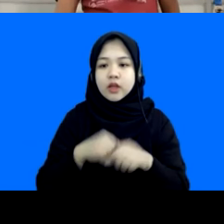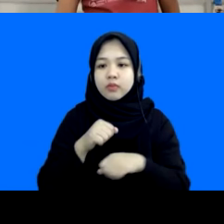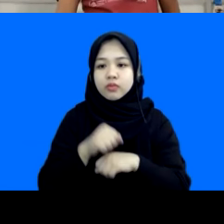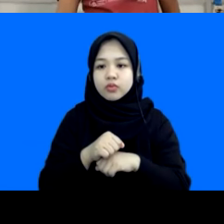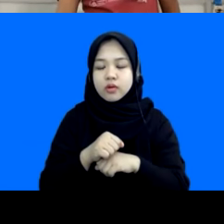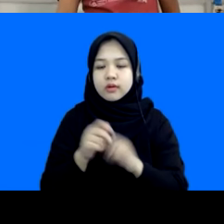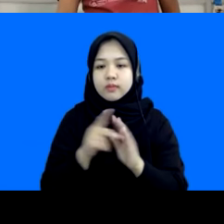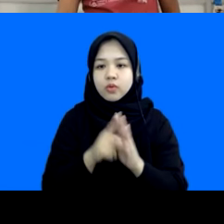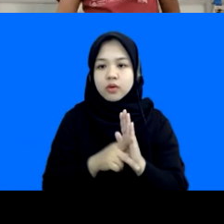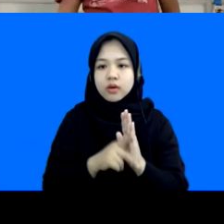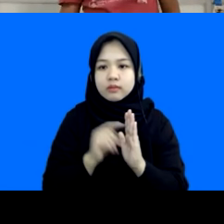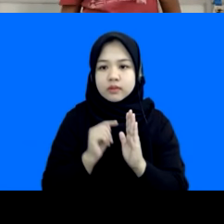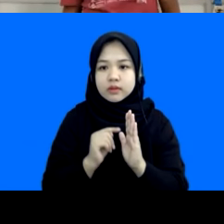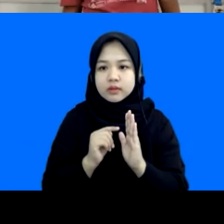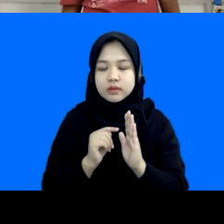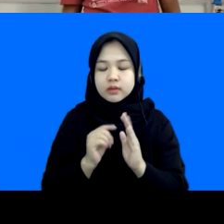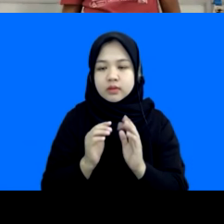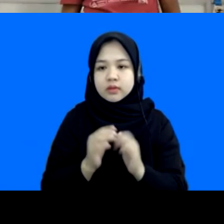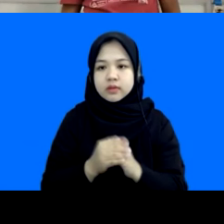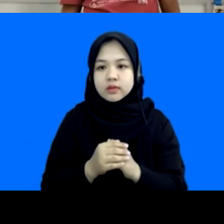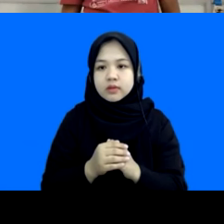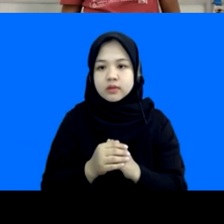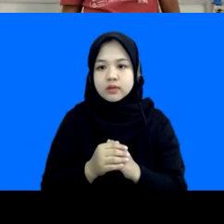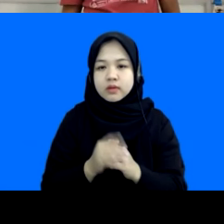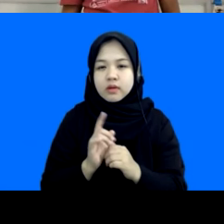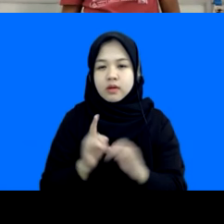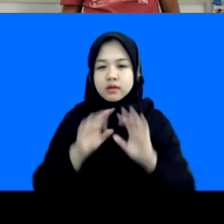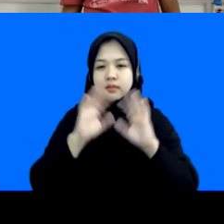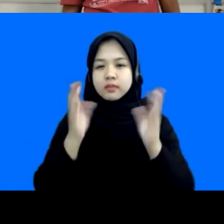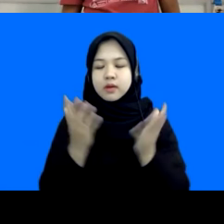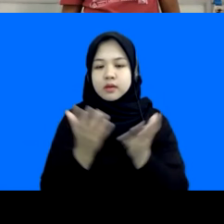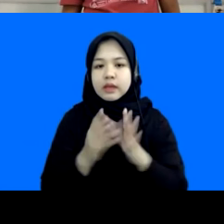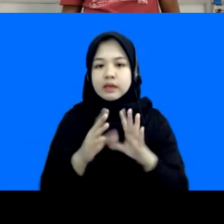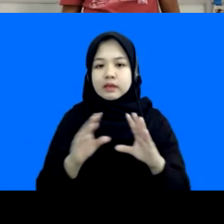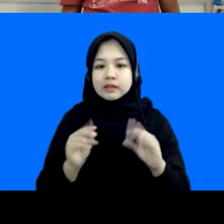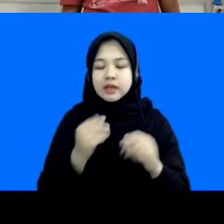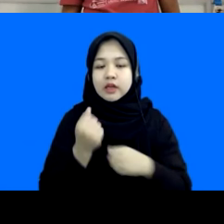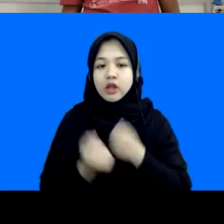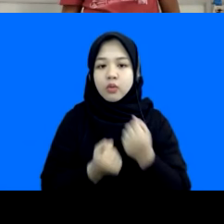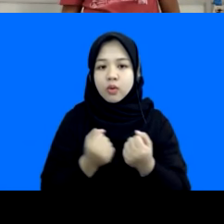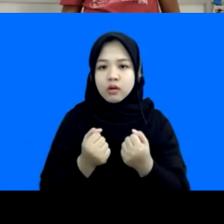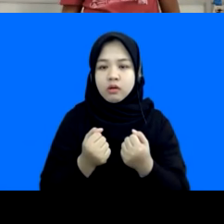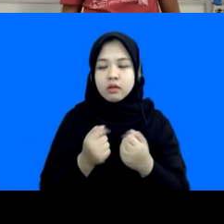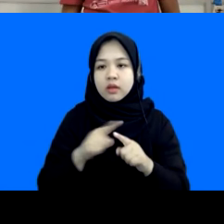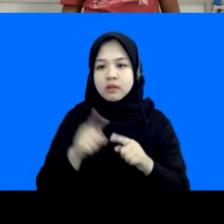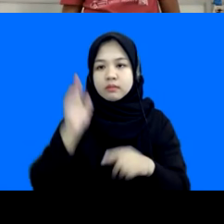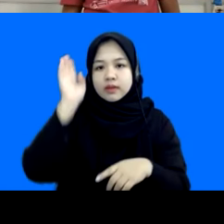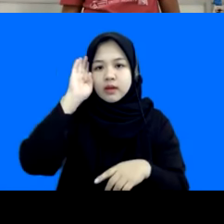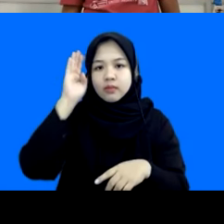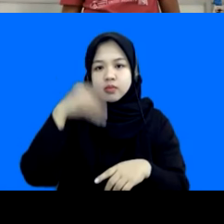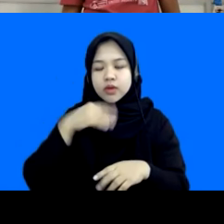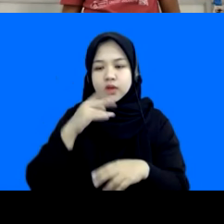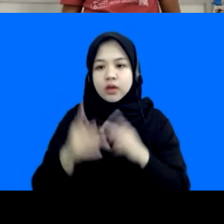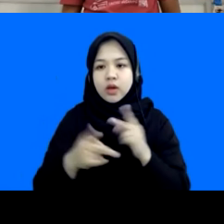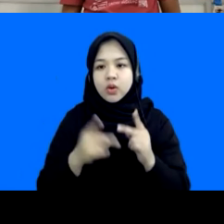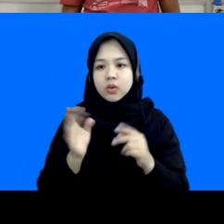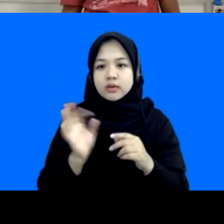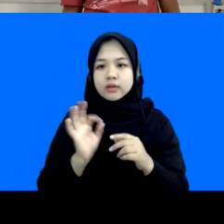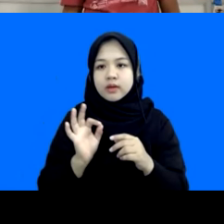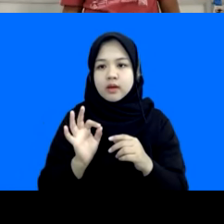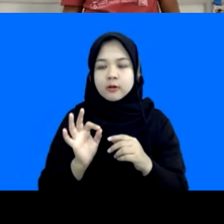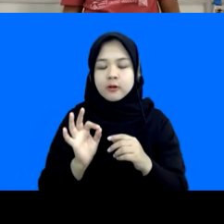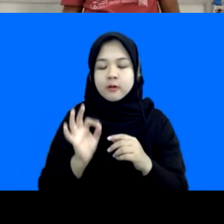So lots of work went to it. It was not possible without first understanding the needs on the ground, without